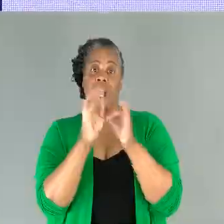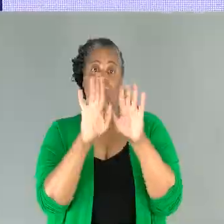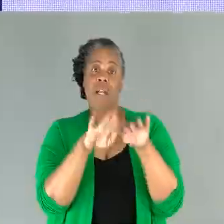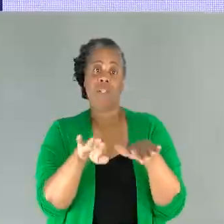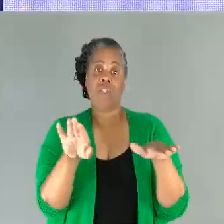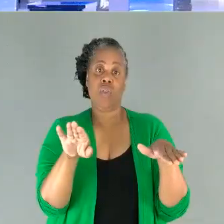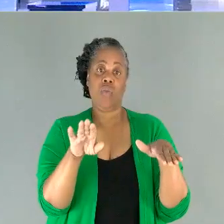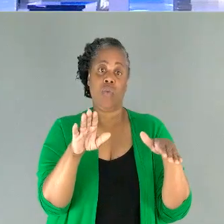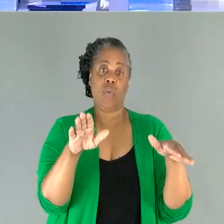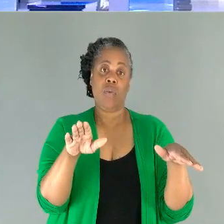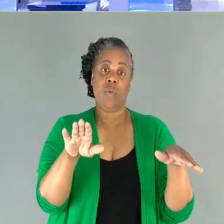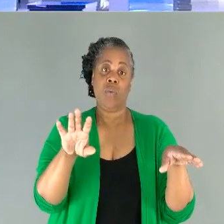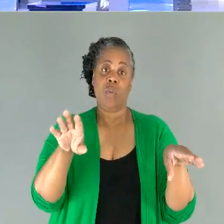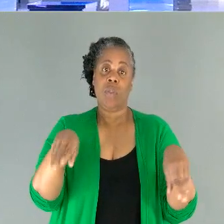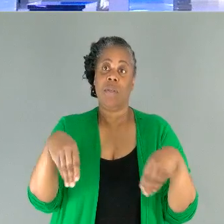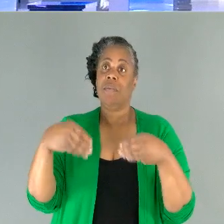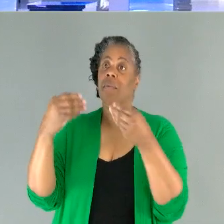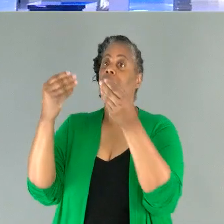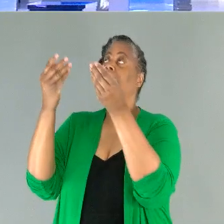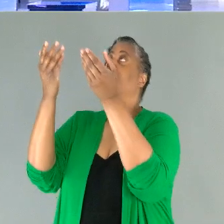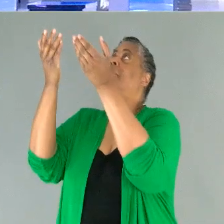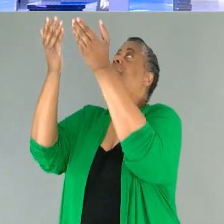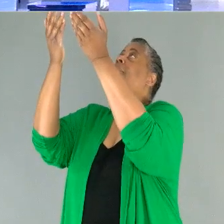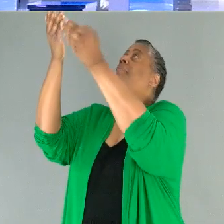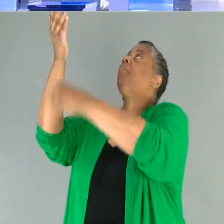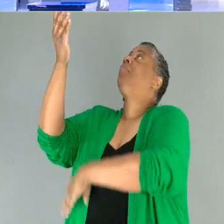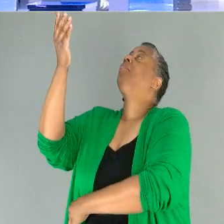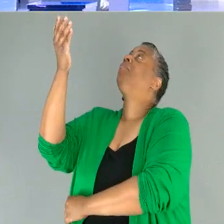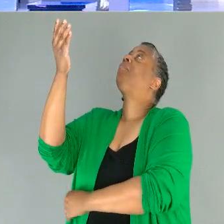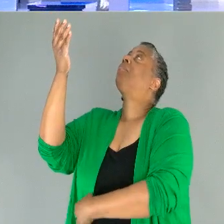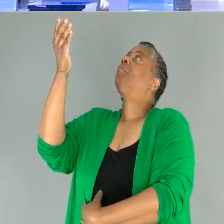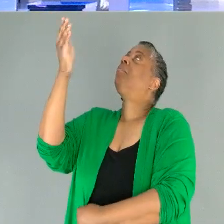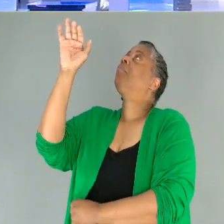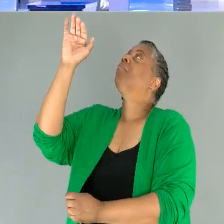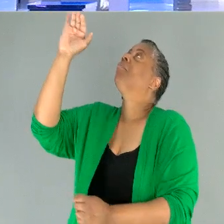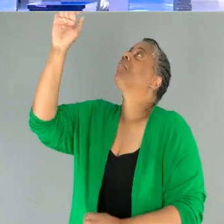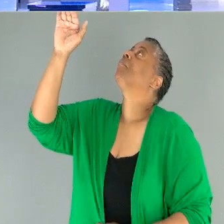them on the altar, and we say, Lord,